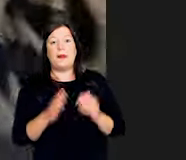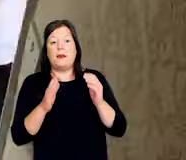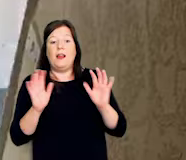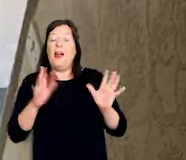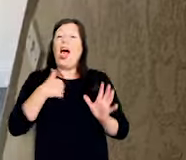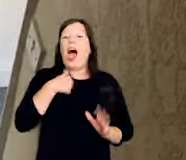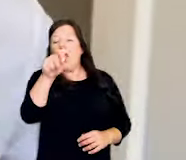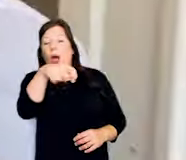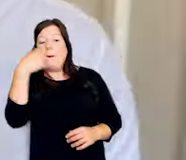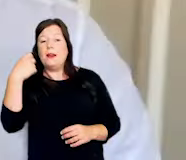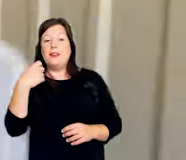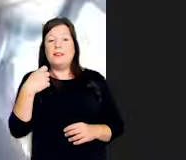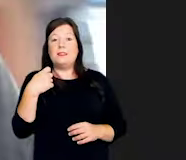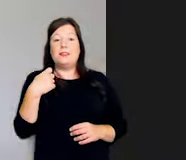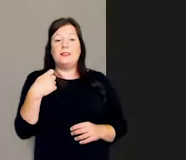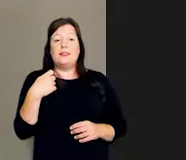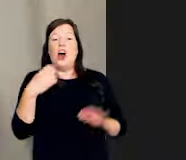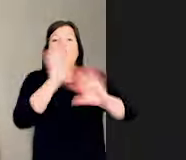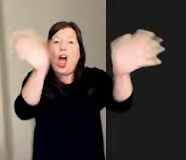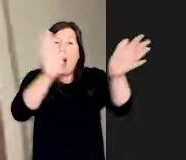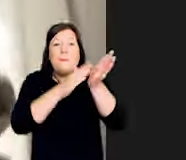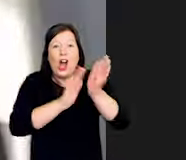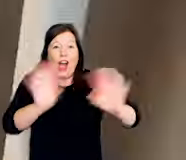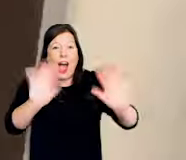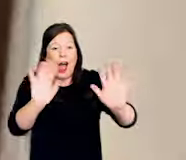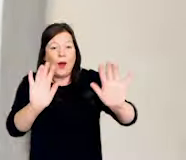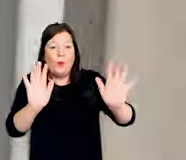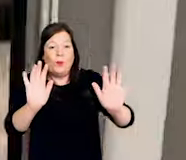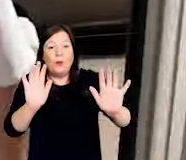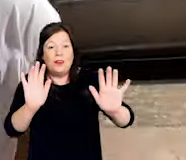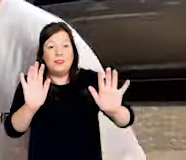I'll get it, dear. No, Mungo!